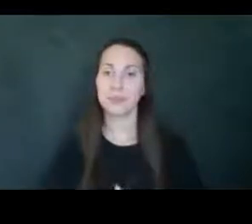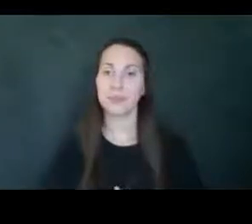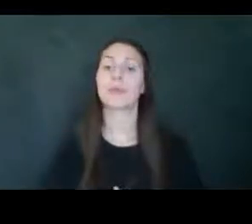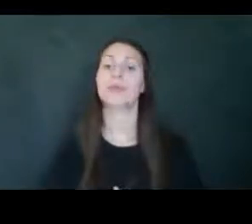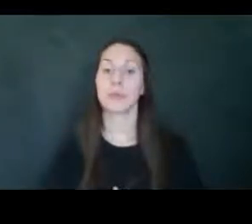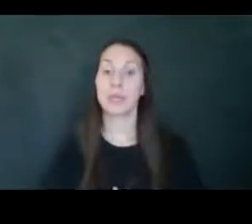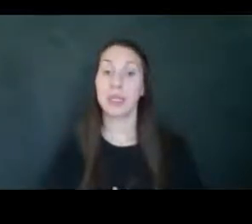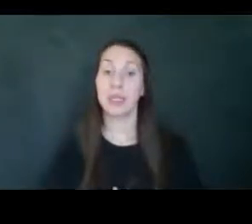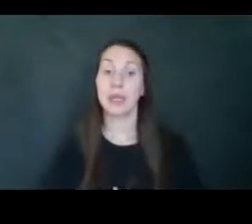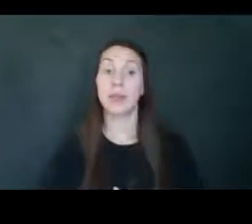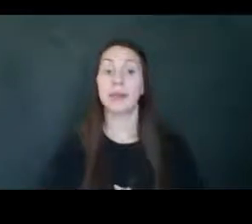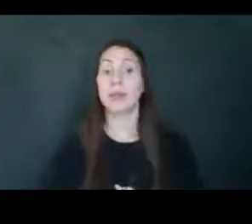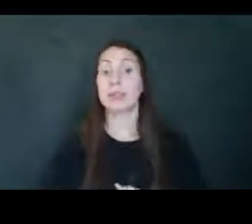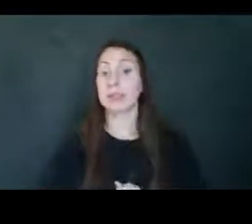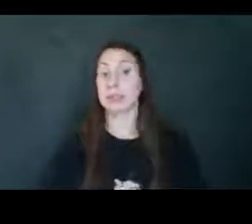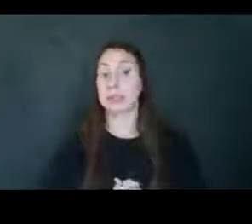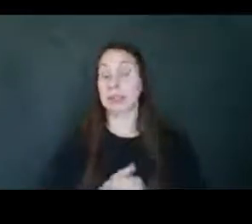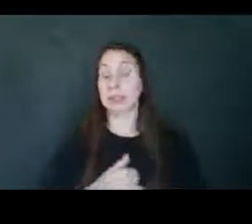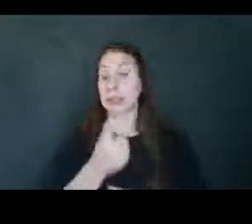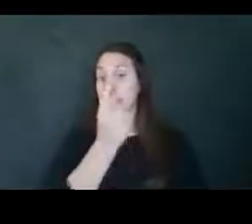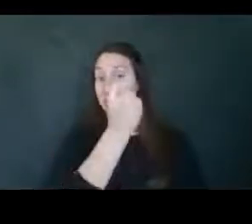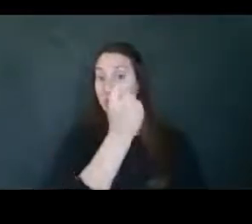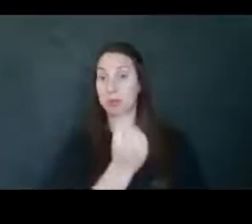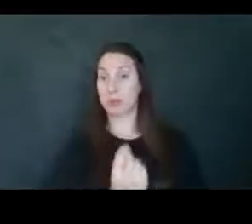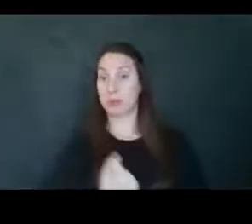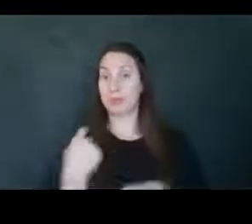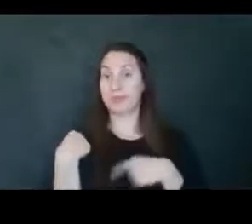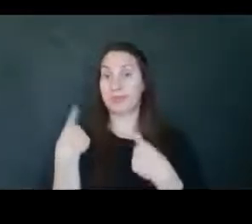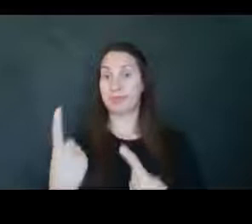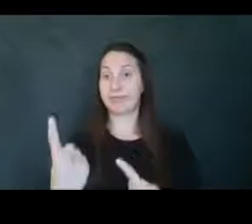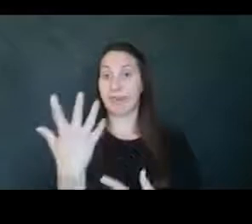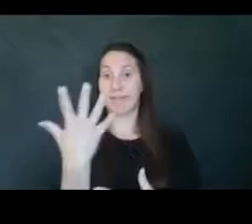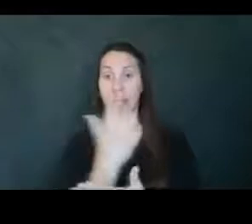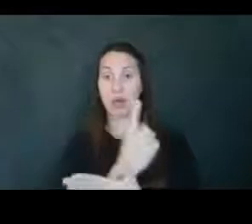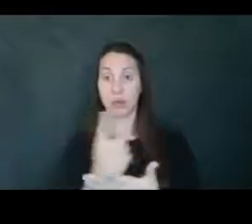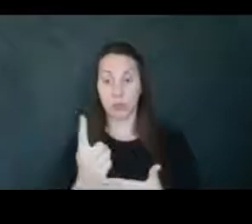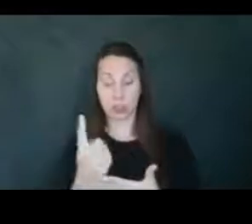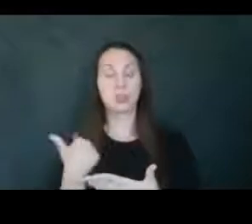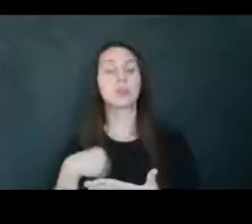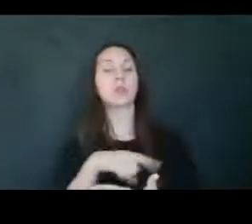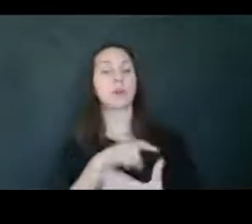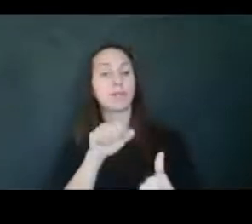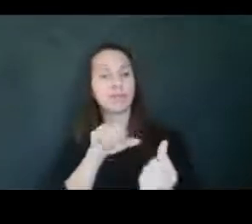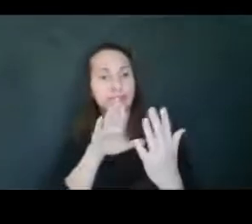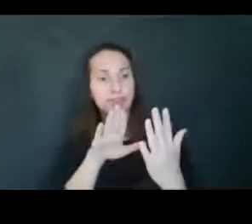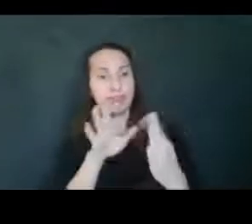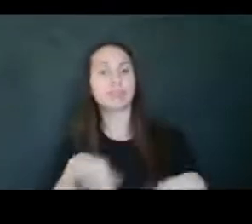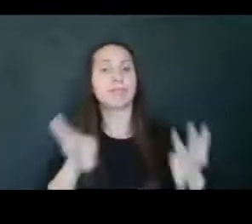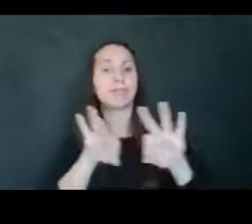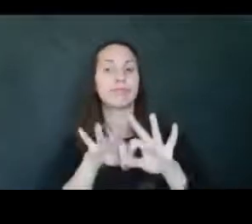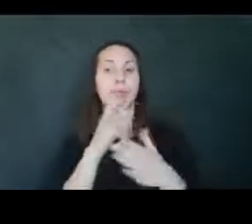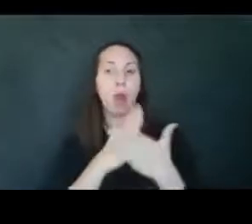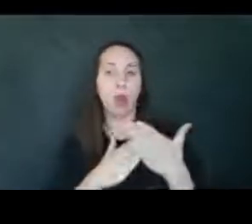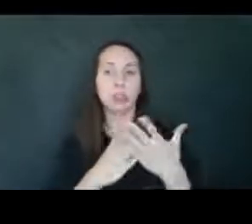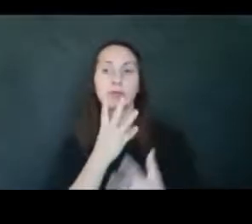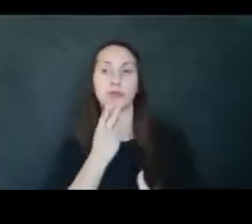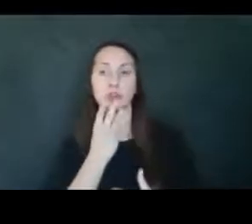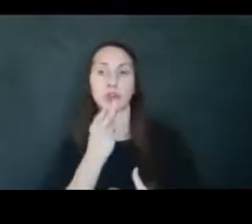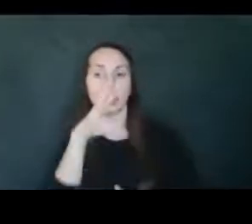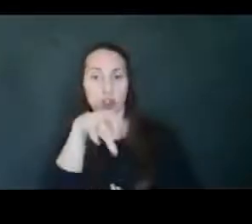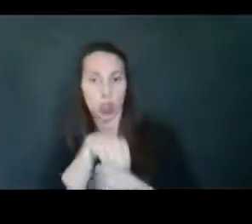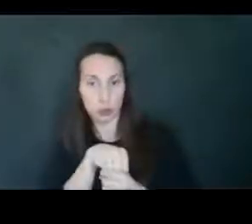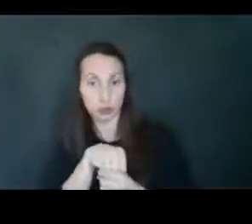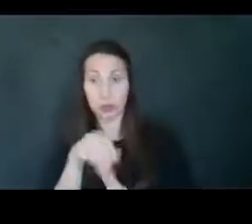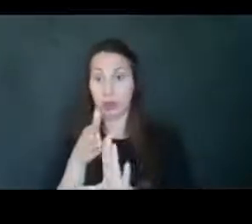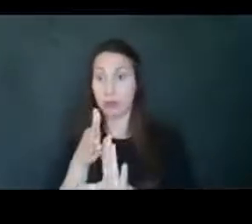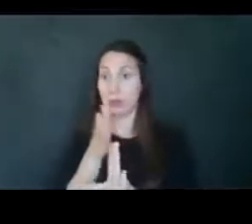Each Tuesday for the past 5 weeks, we addressed critical components of Jewish inclusion. The previous workshops are all